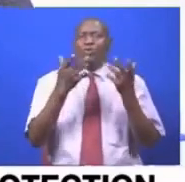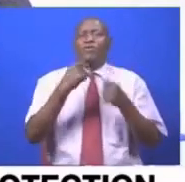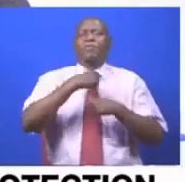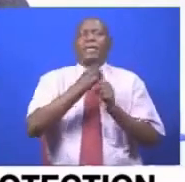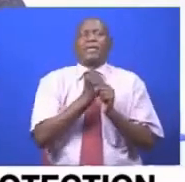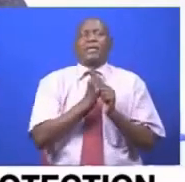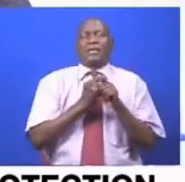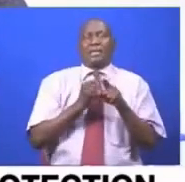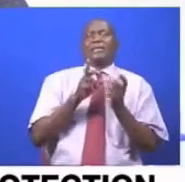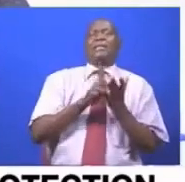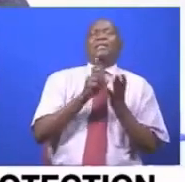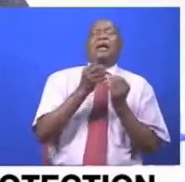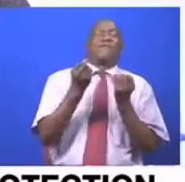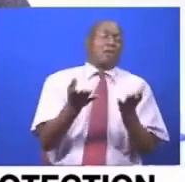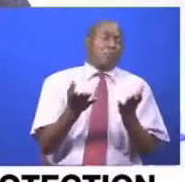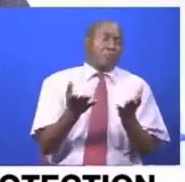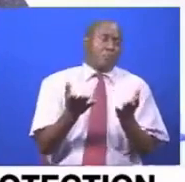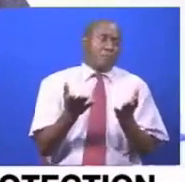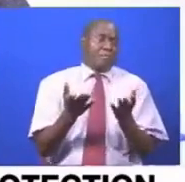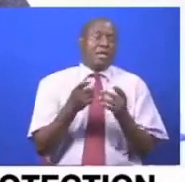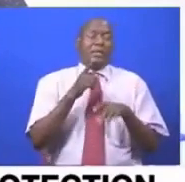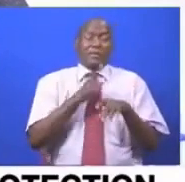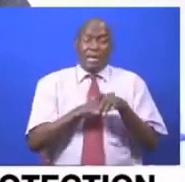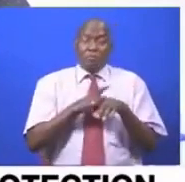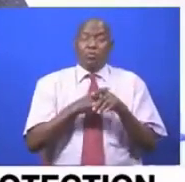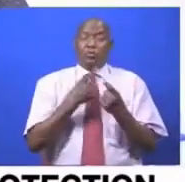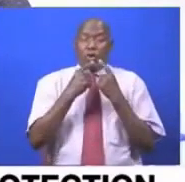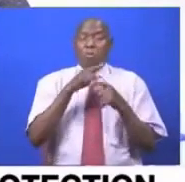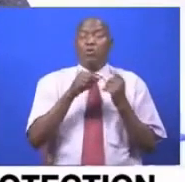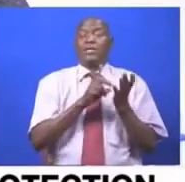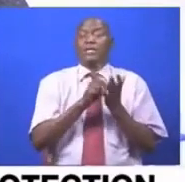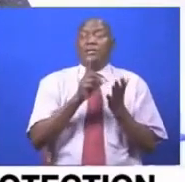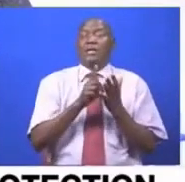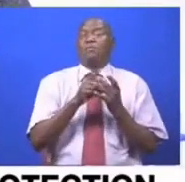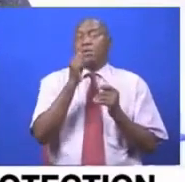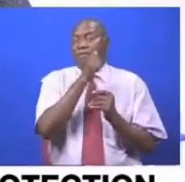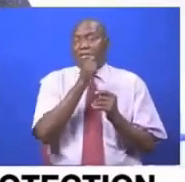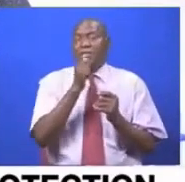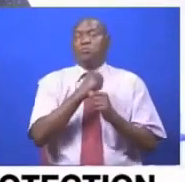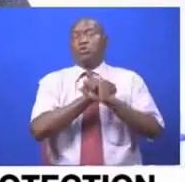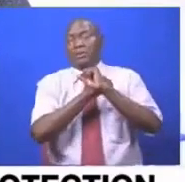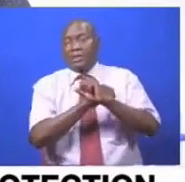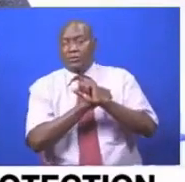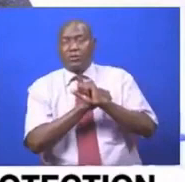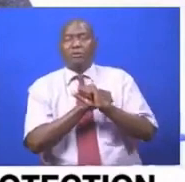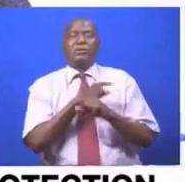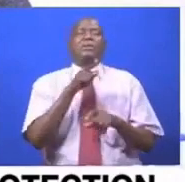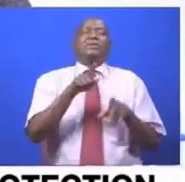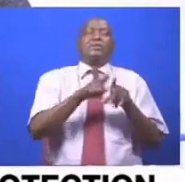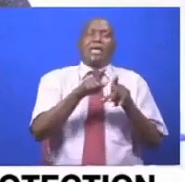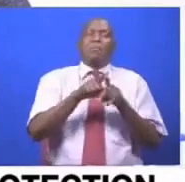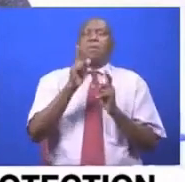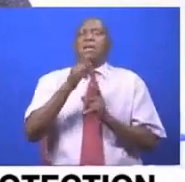making this data available. Because when you talk about data privacy and data protection, you also